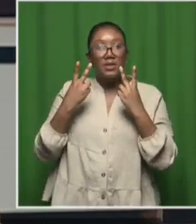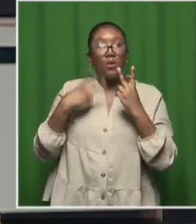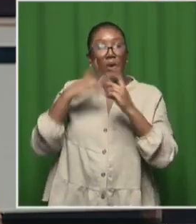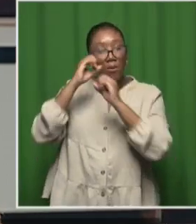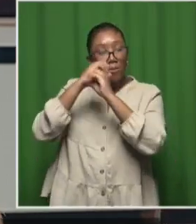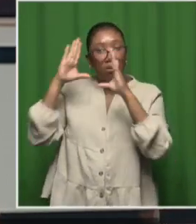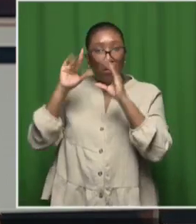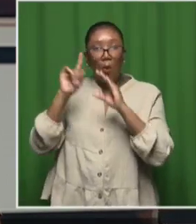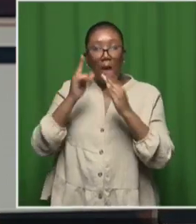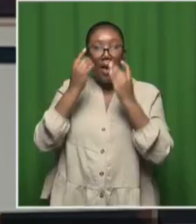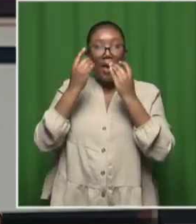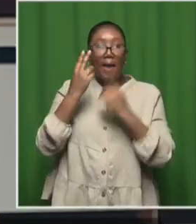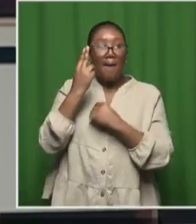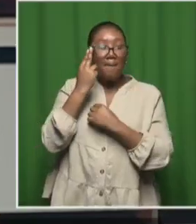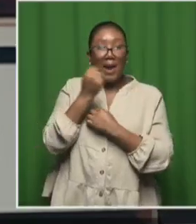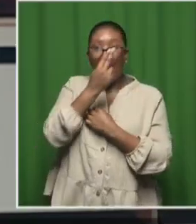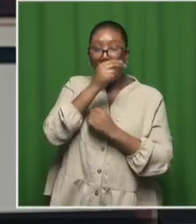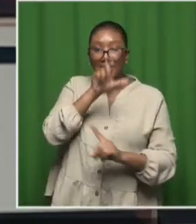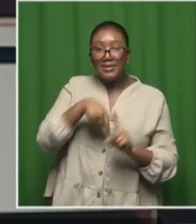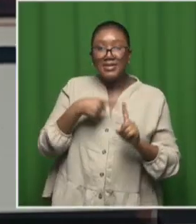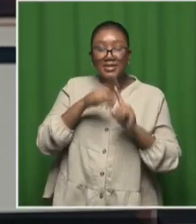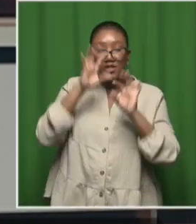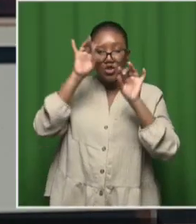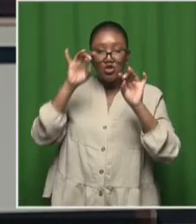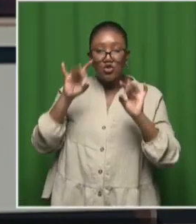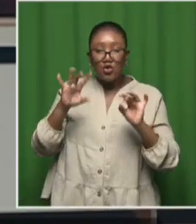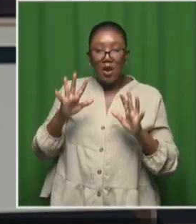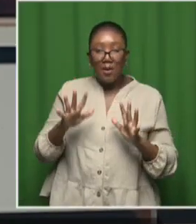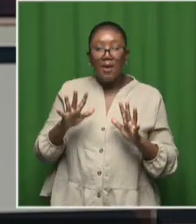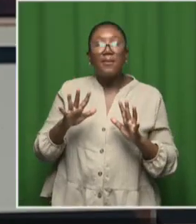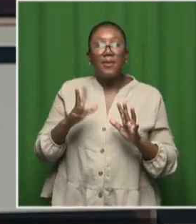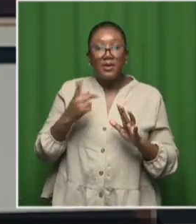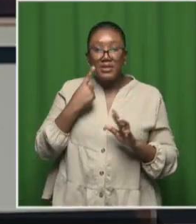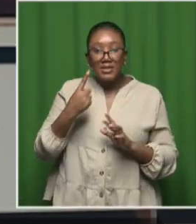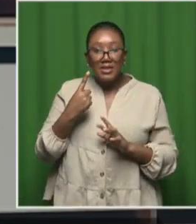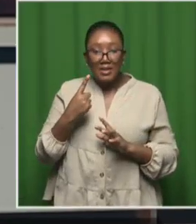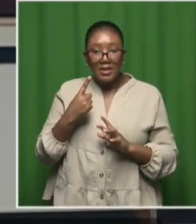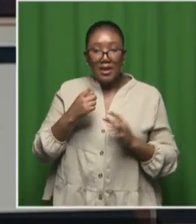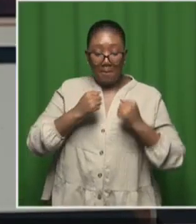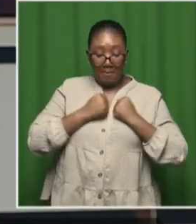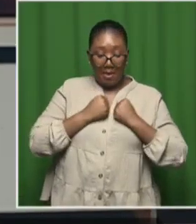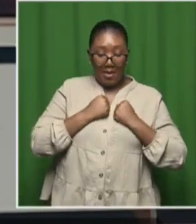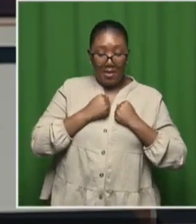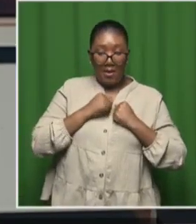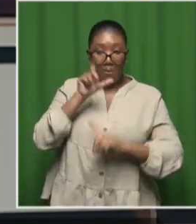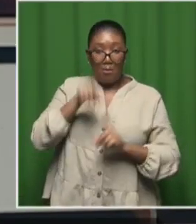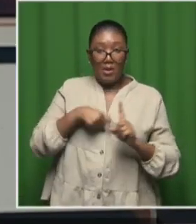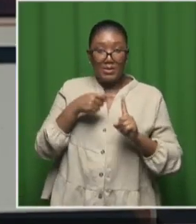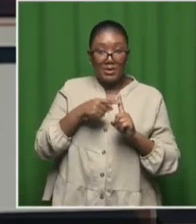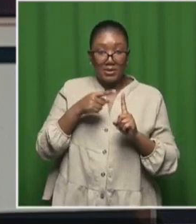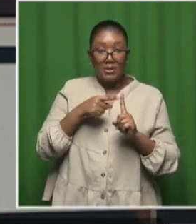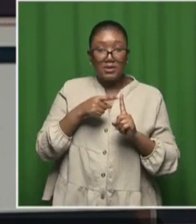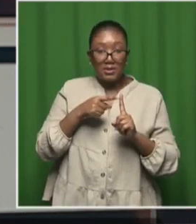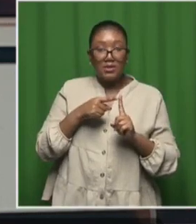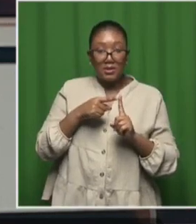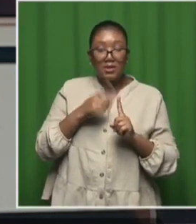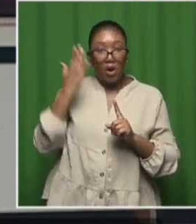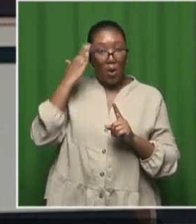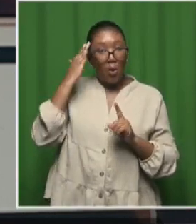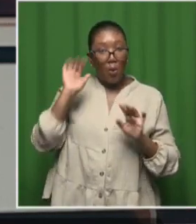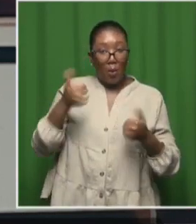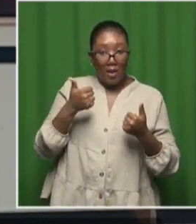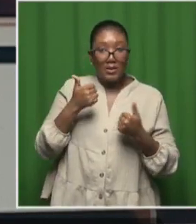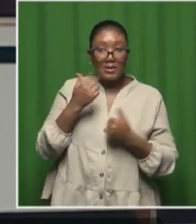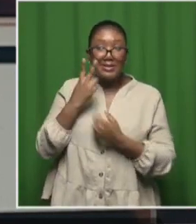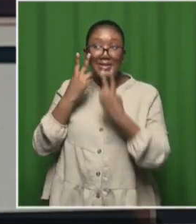Blind Astronomer, I'm playing here with a double irony where your sighted viewer, he knows he can